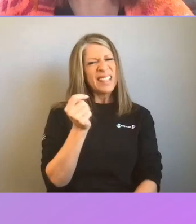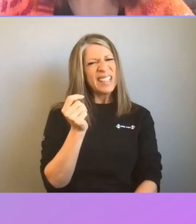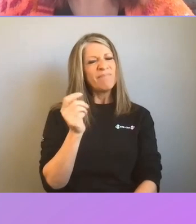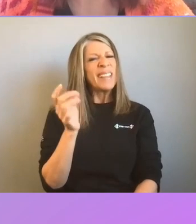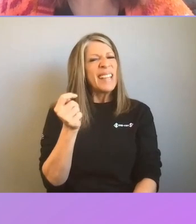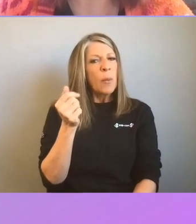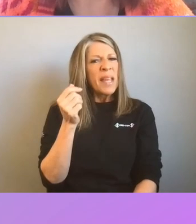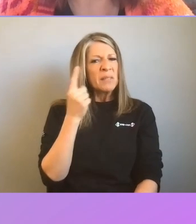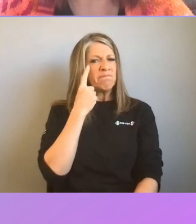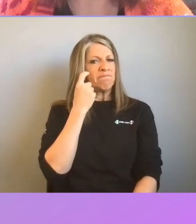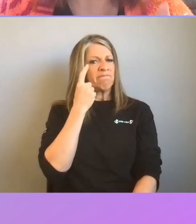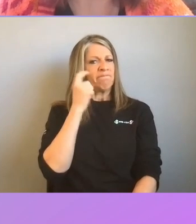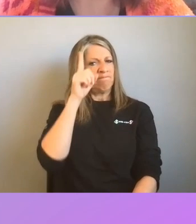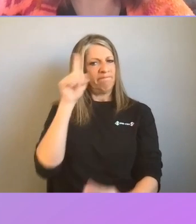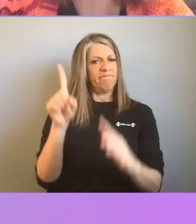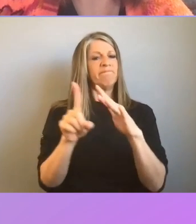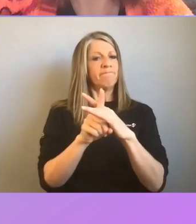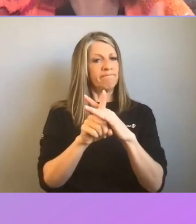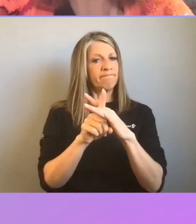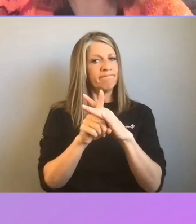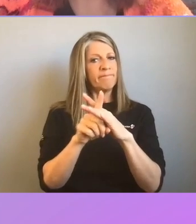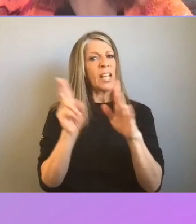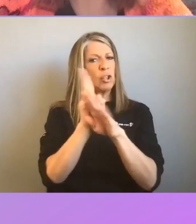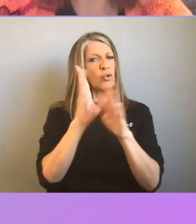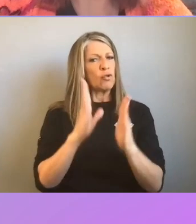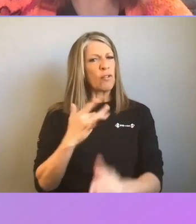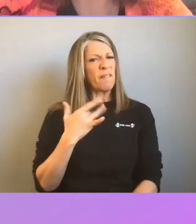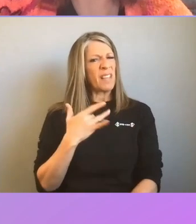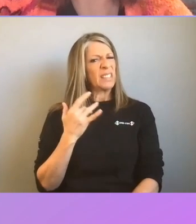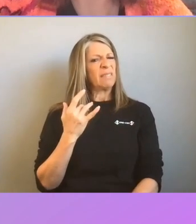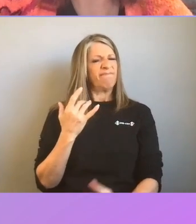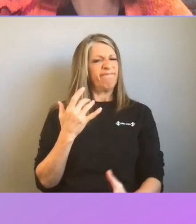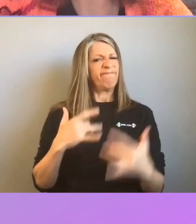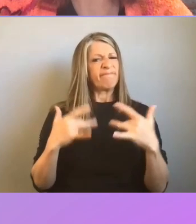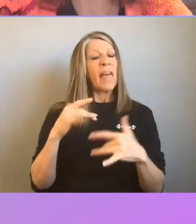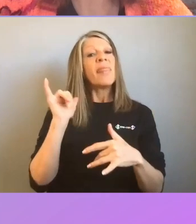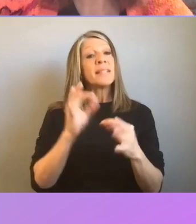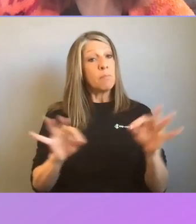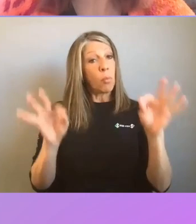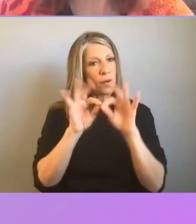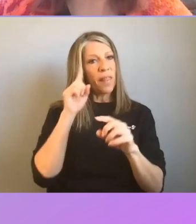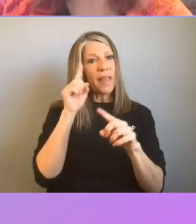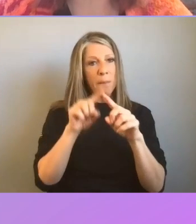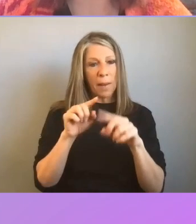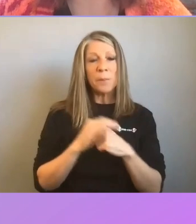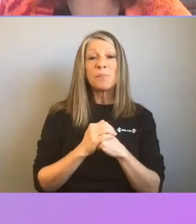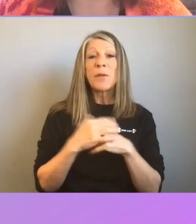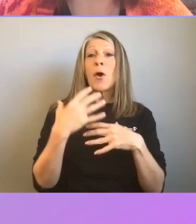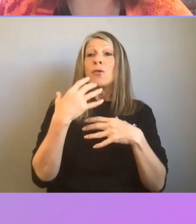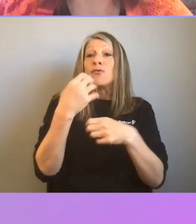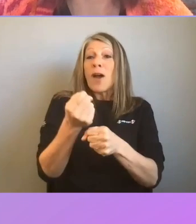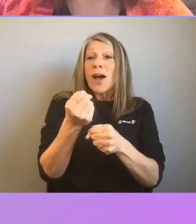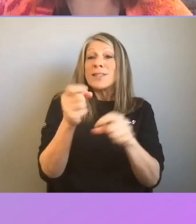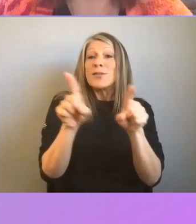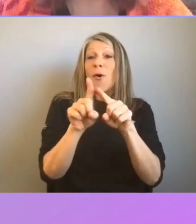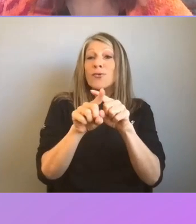suspicion that naturally arises within a user, and that's important to consider. Trust is also